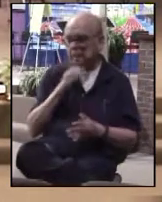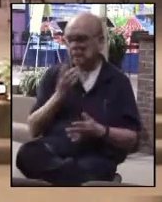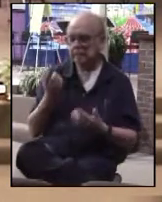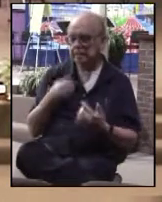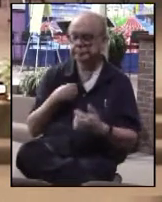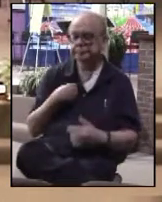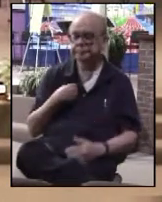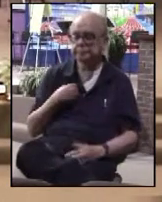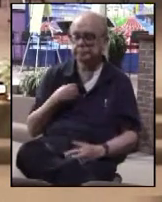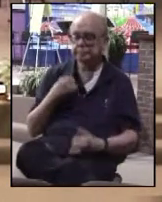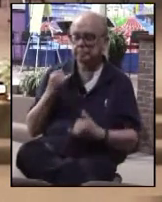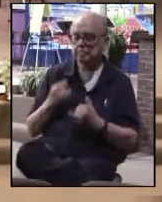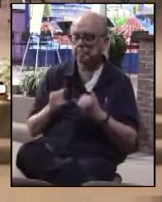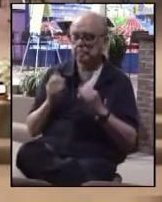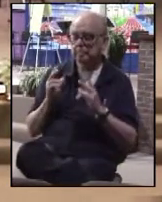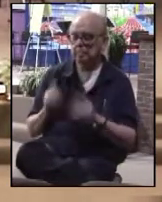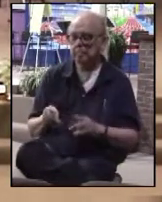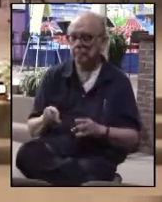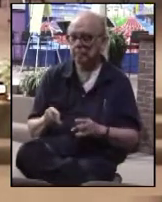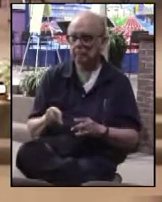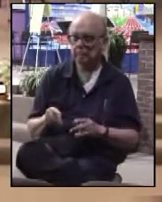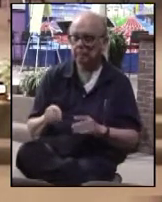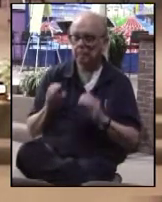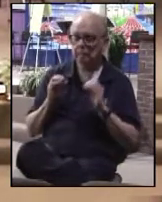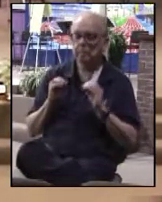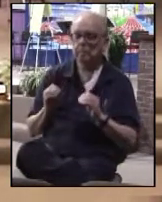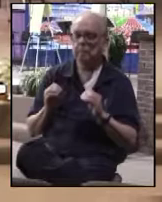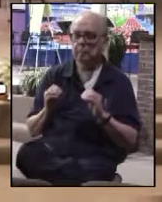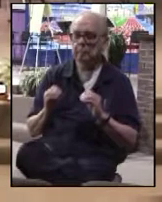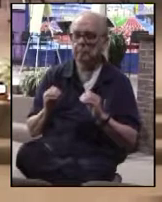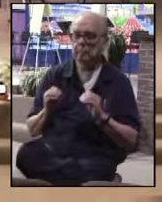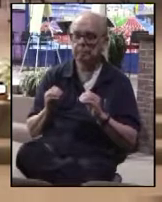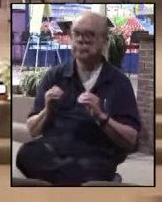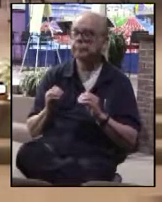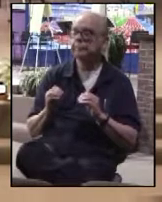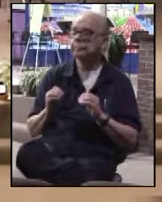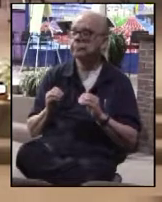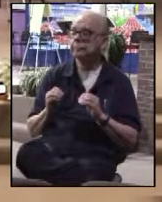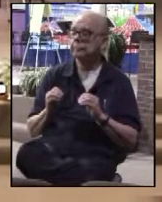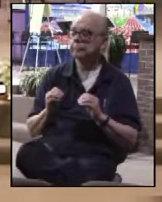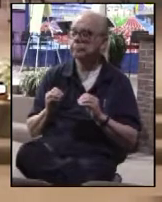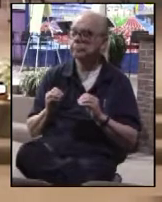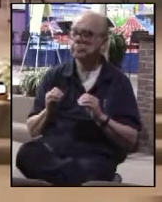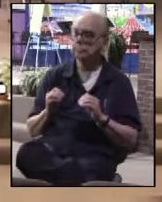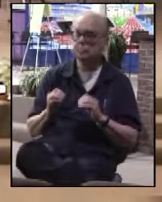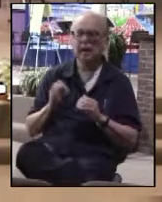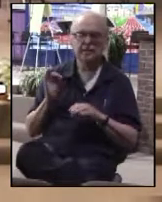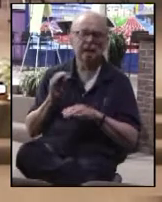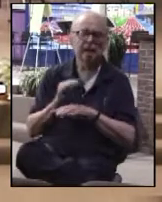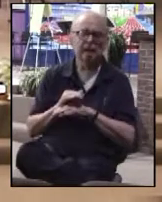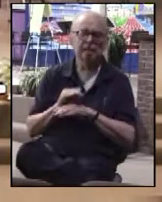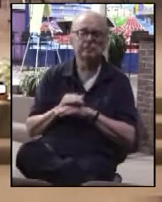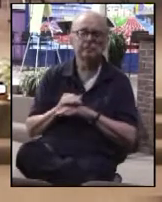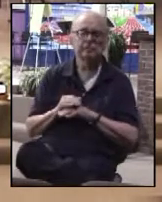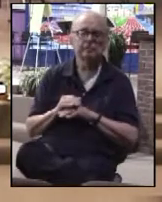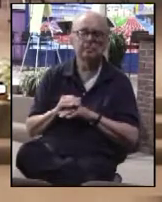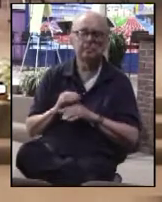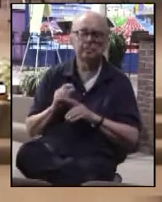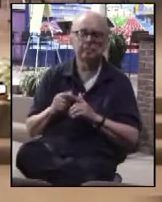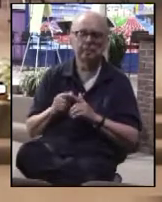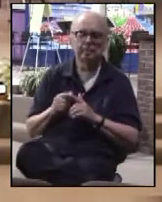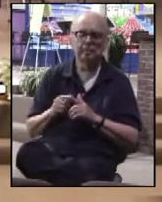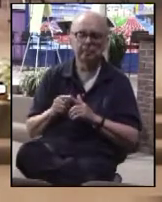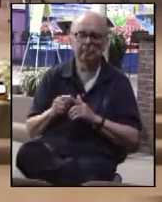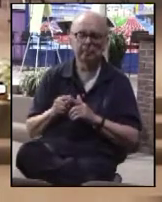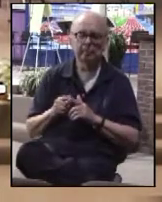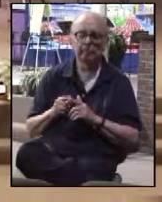she was the last one to teach on Friday night and in the six that